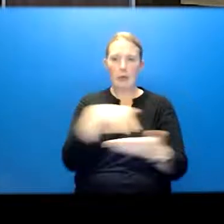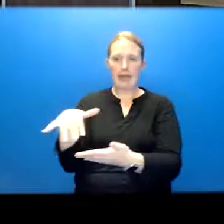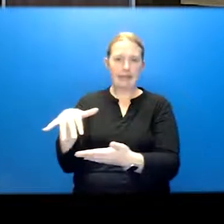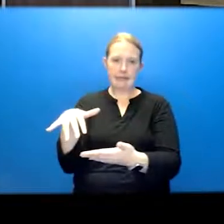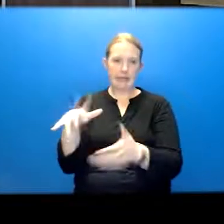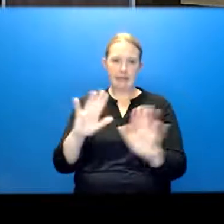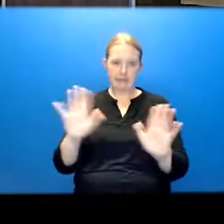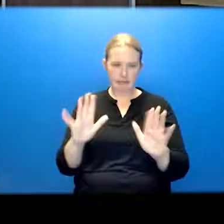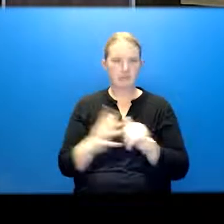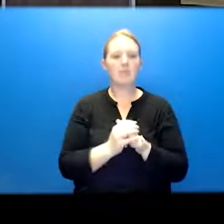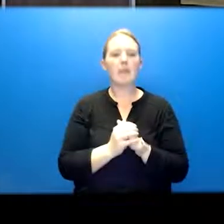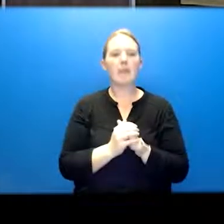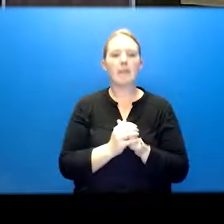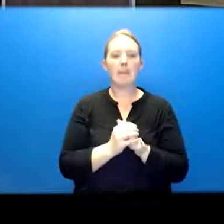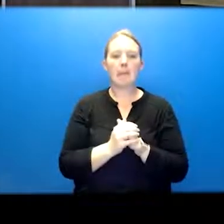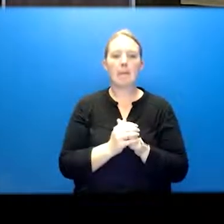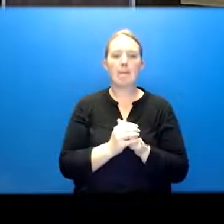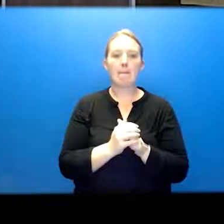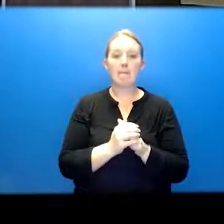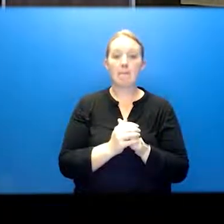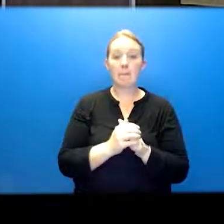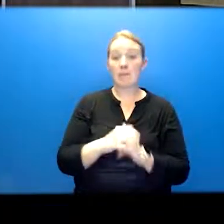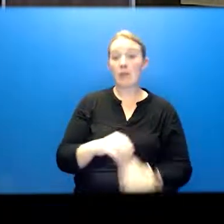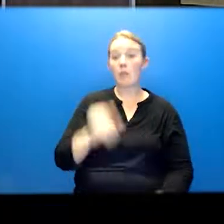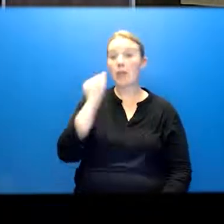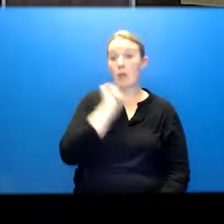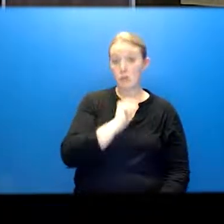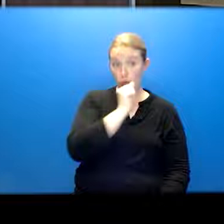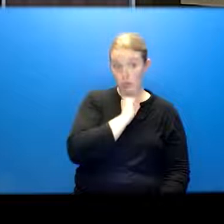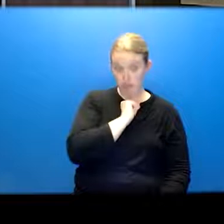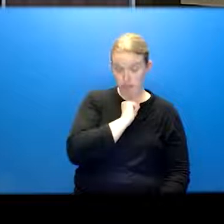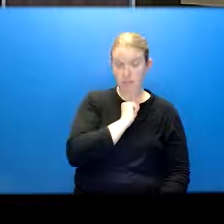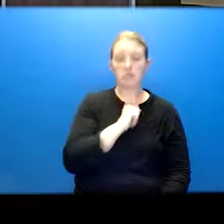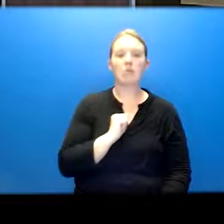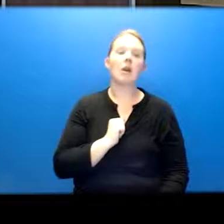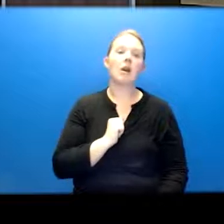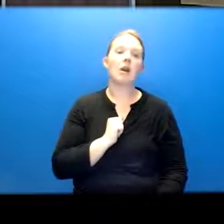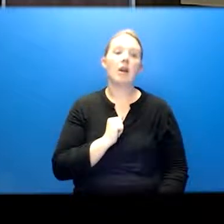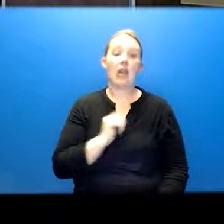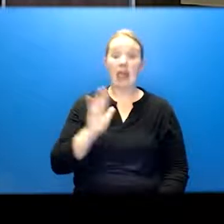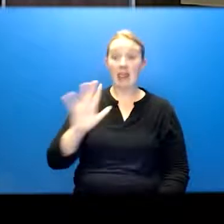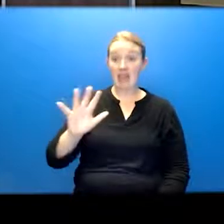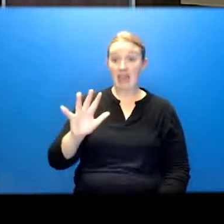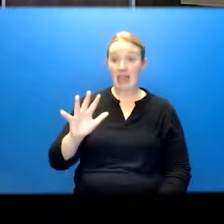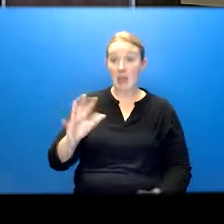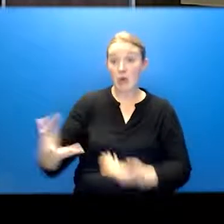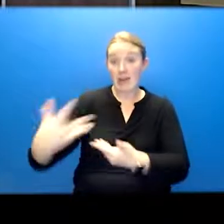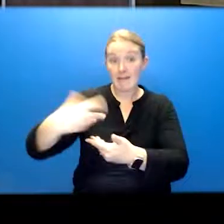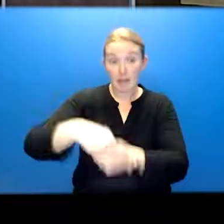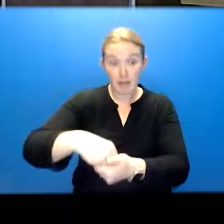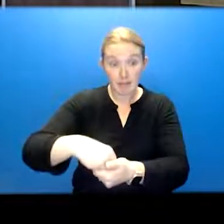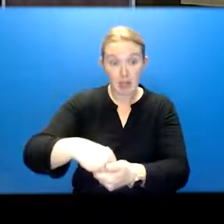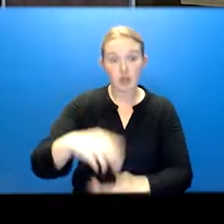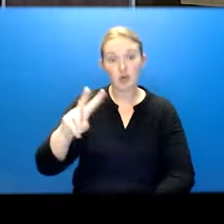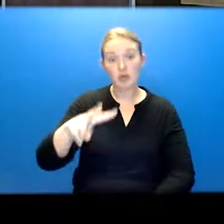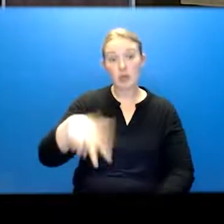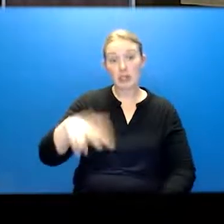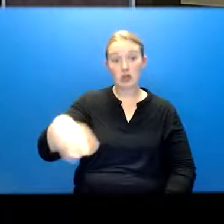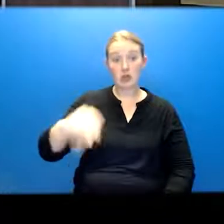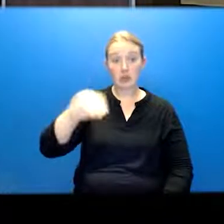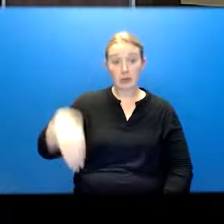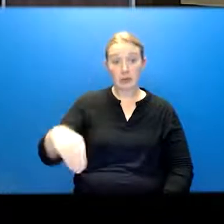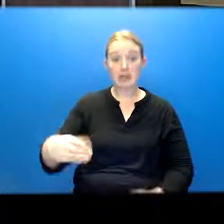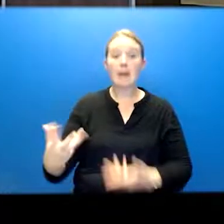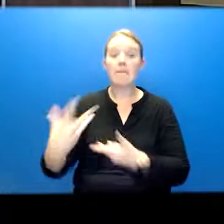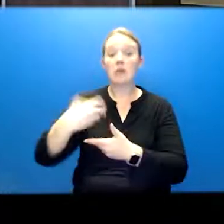us. So in Arizona, their engagement was 22% participated in individual